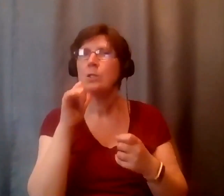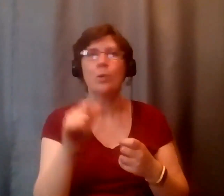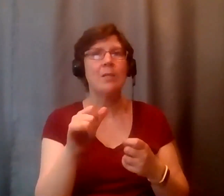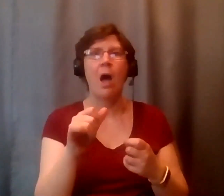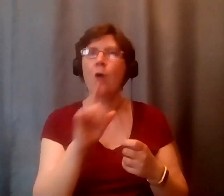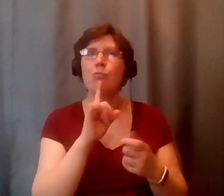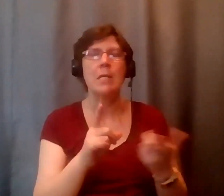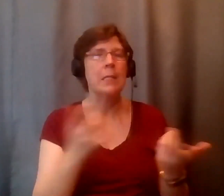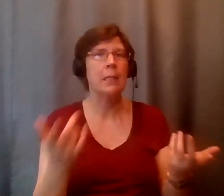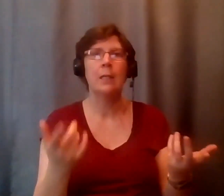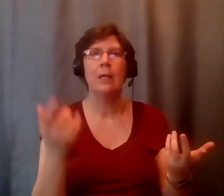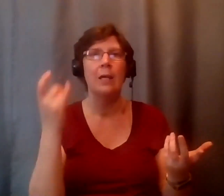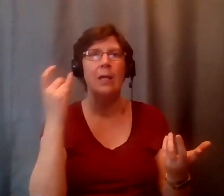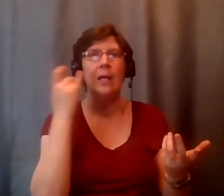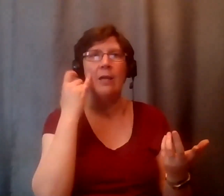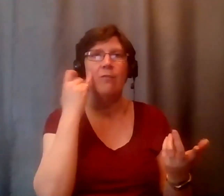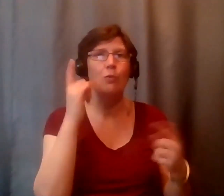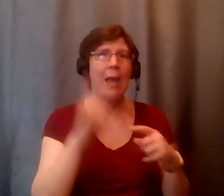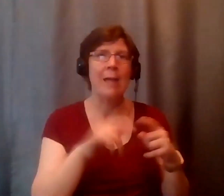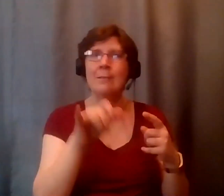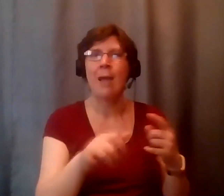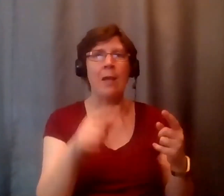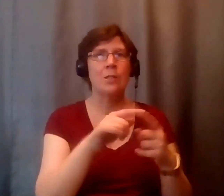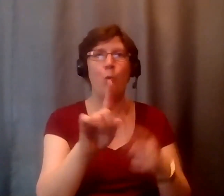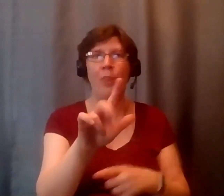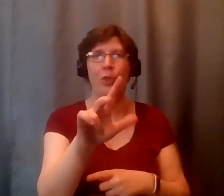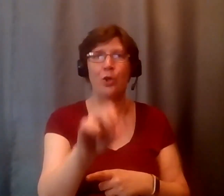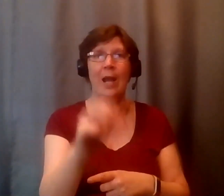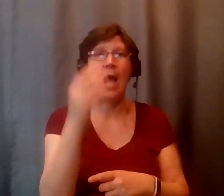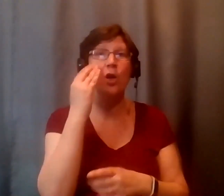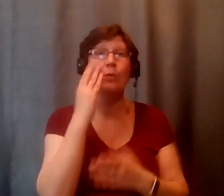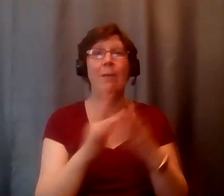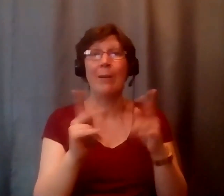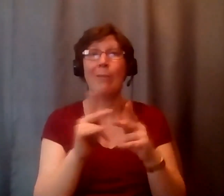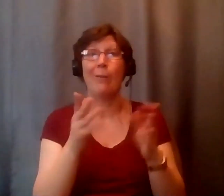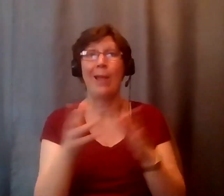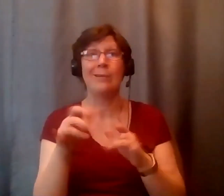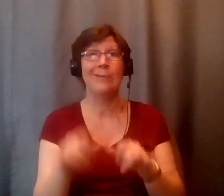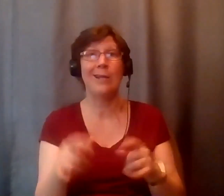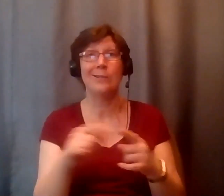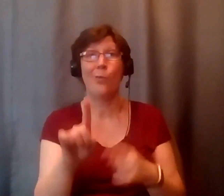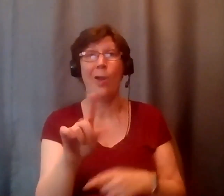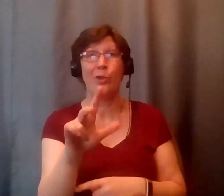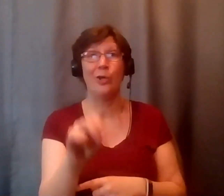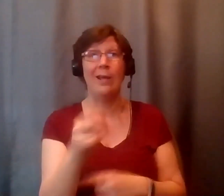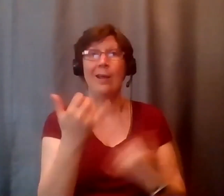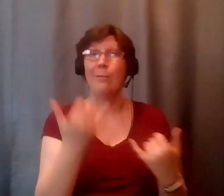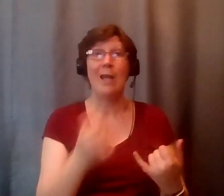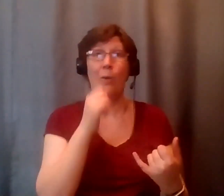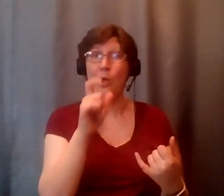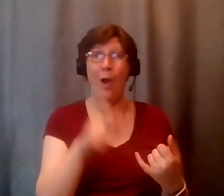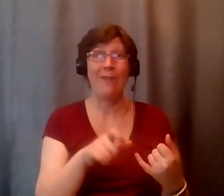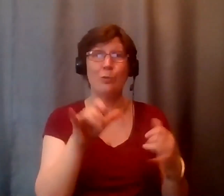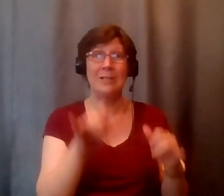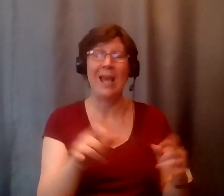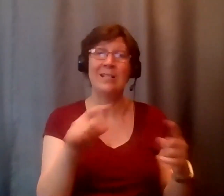you guys are able to stay until 1:30. I know some people had planned on being here till 1:30, but guess what? Now we don't even have to stay until 1:30. So we'll